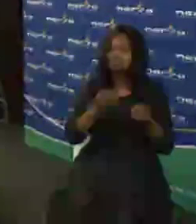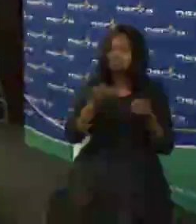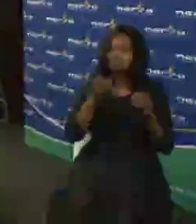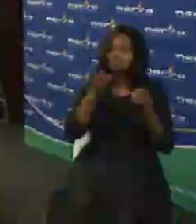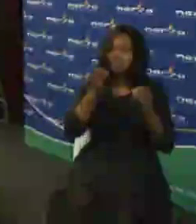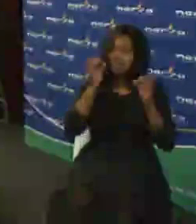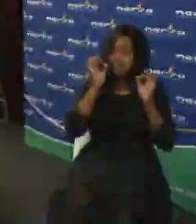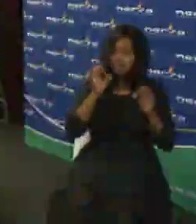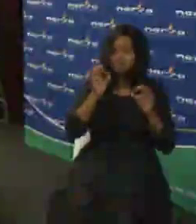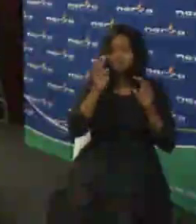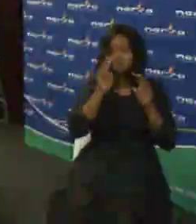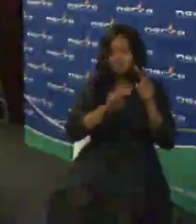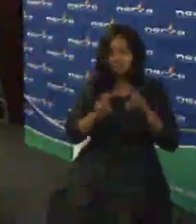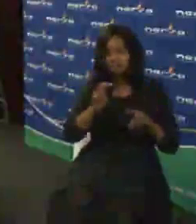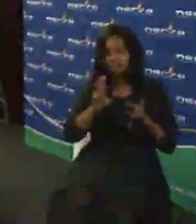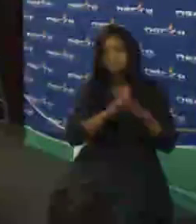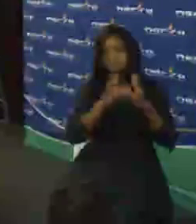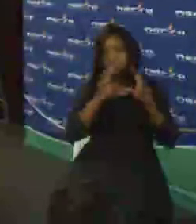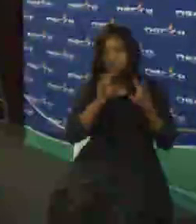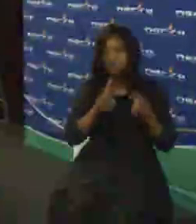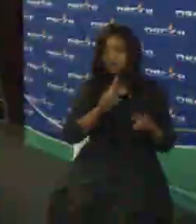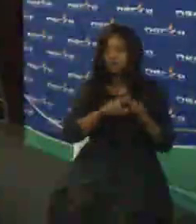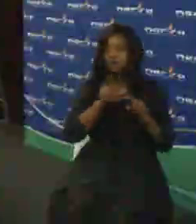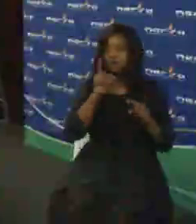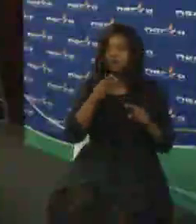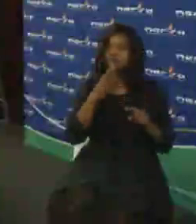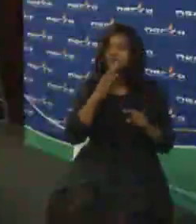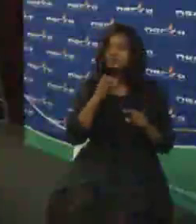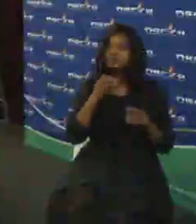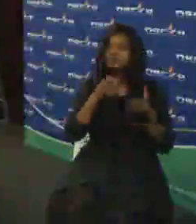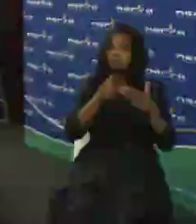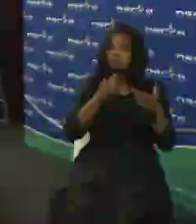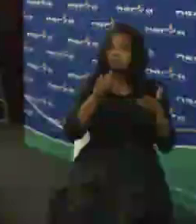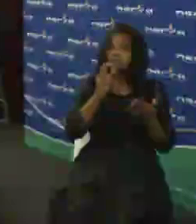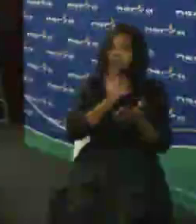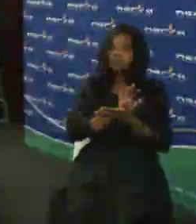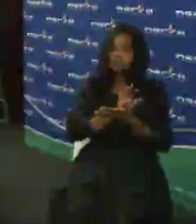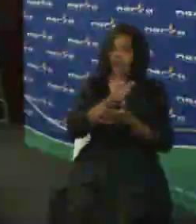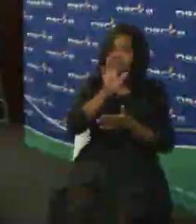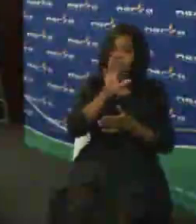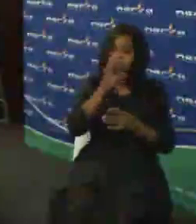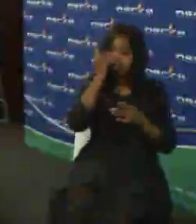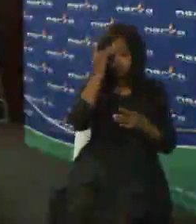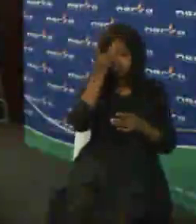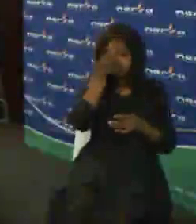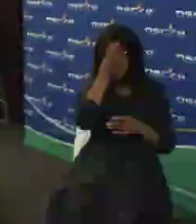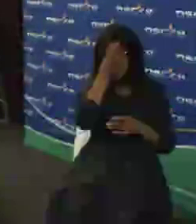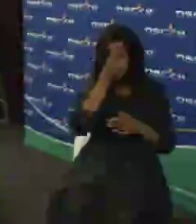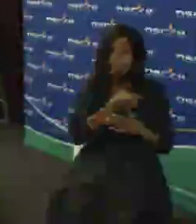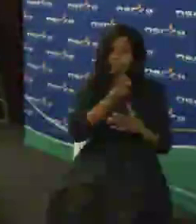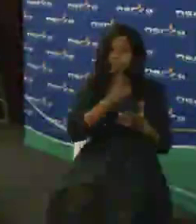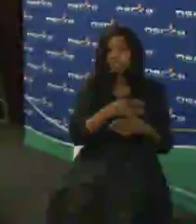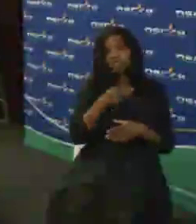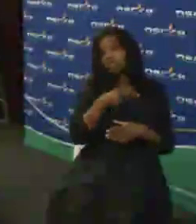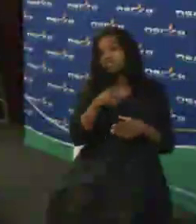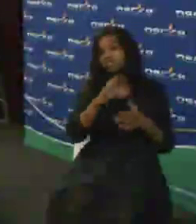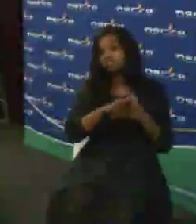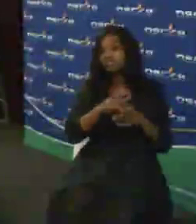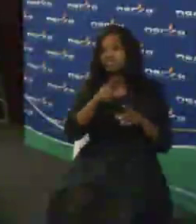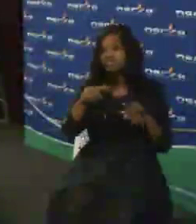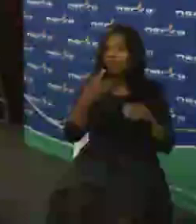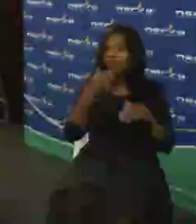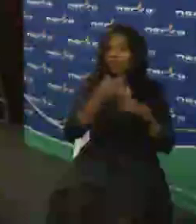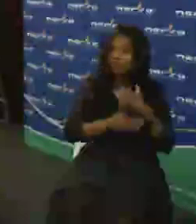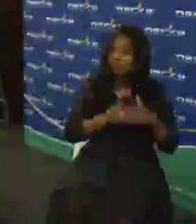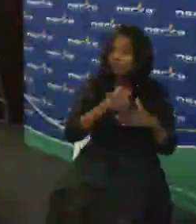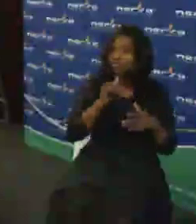thorough evaluation, but it has to be before the 15th of March, and this is due to other